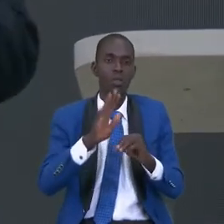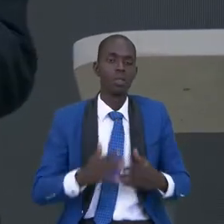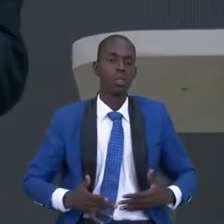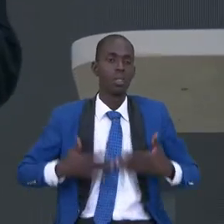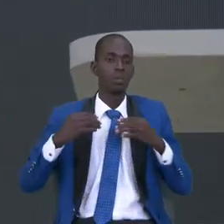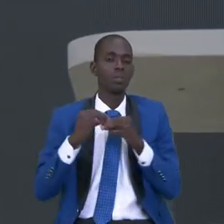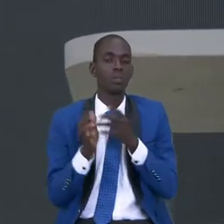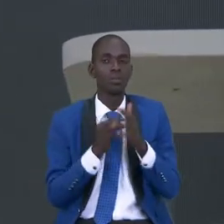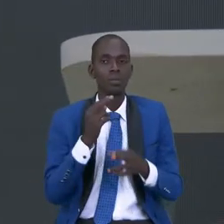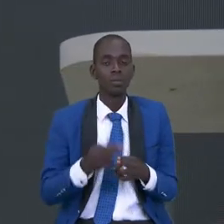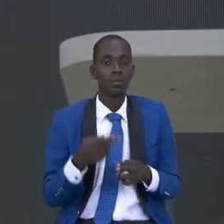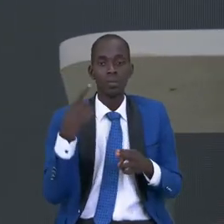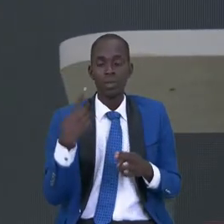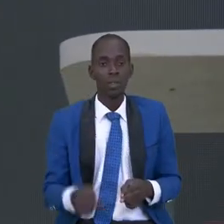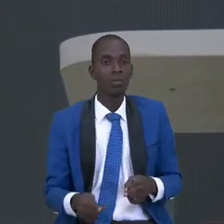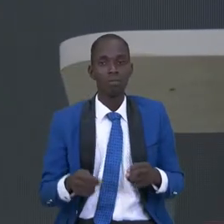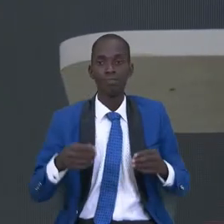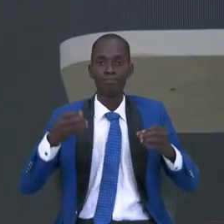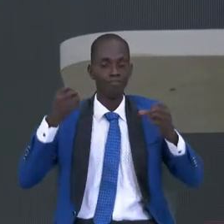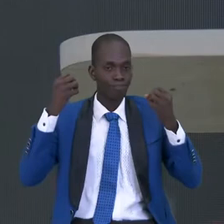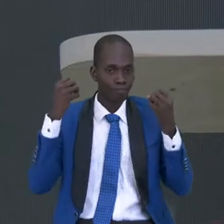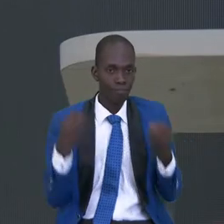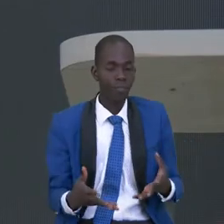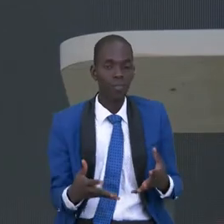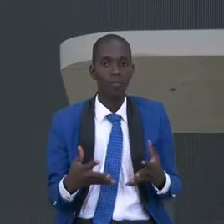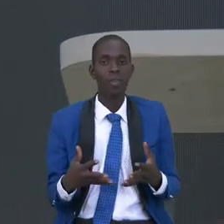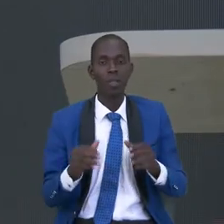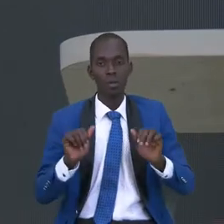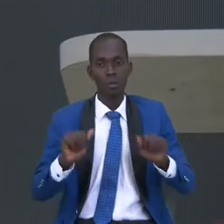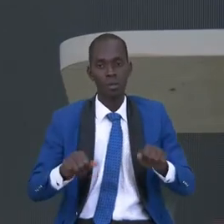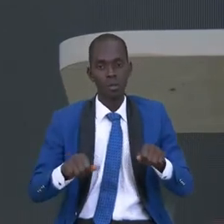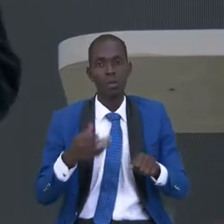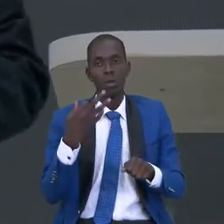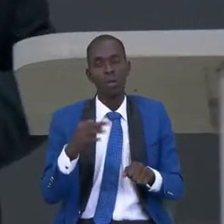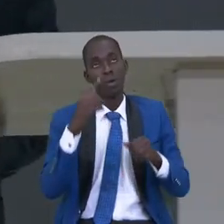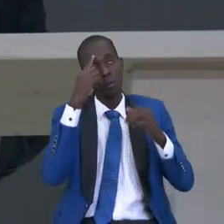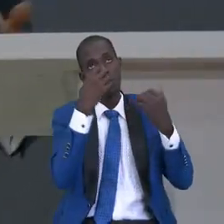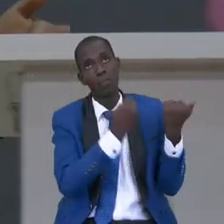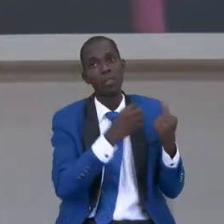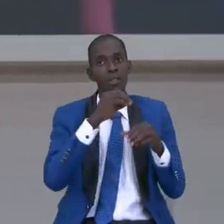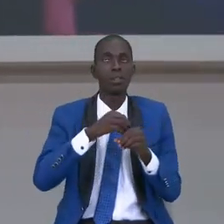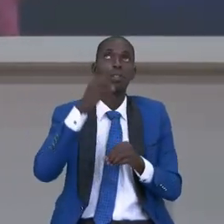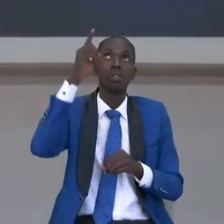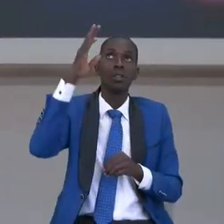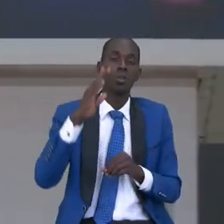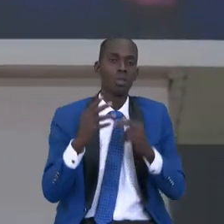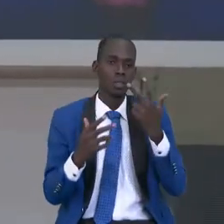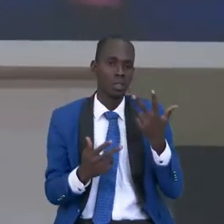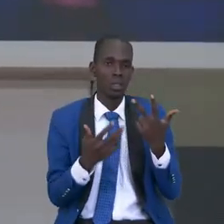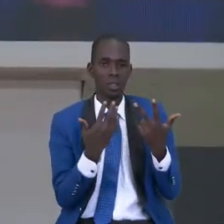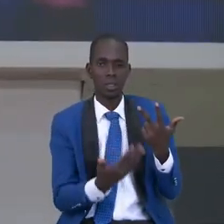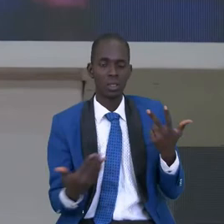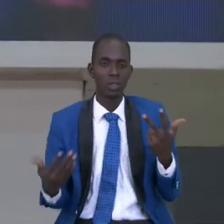The uncountable possibilities of faith in God. Three things we're looking at as I look at